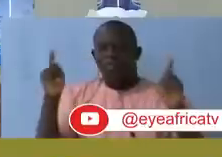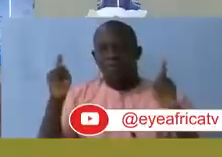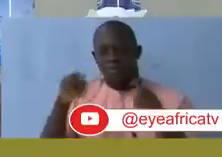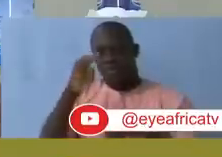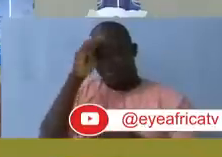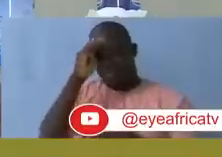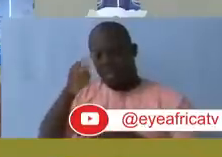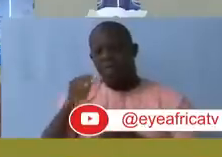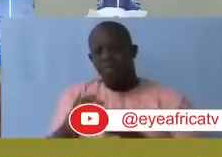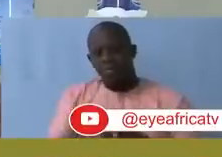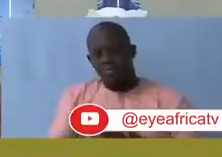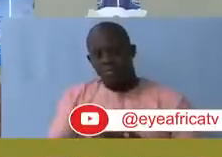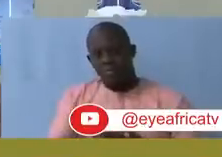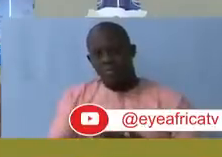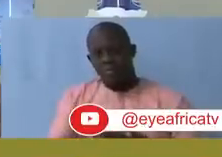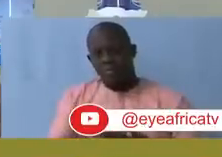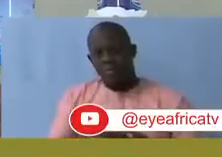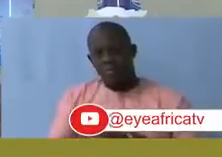Thank you.